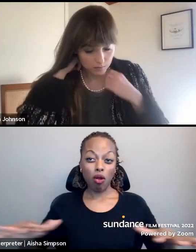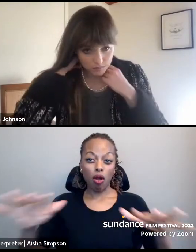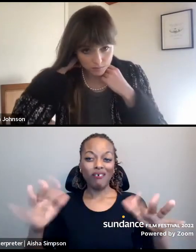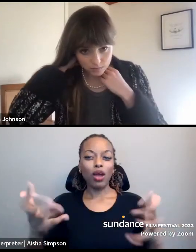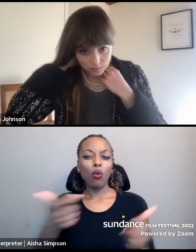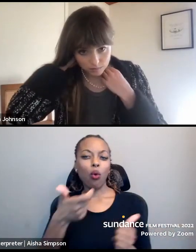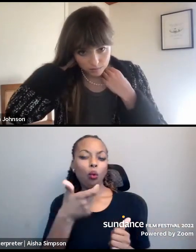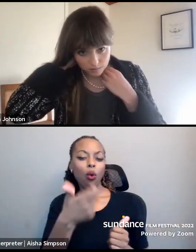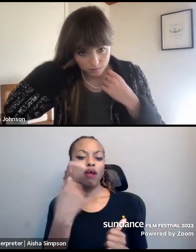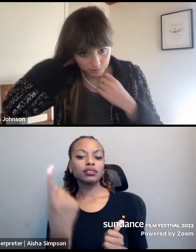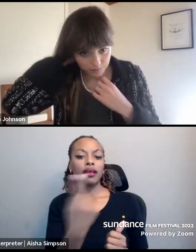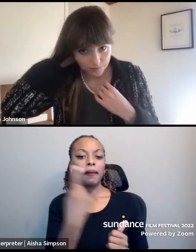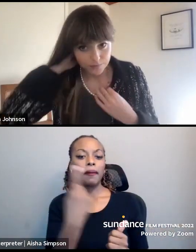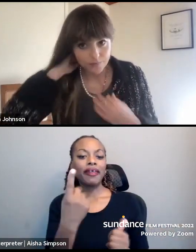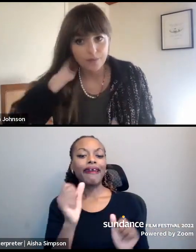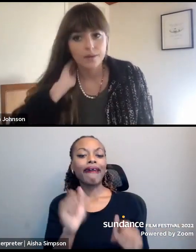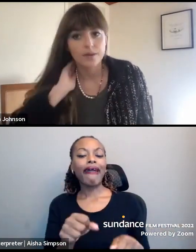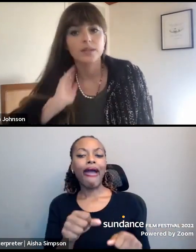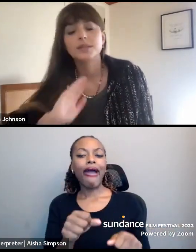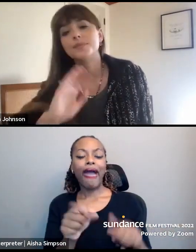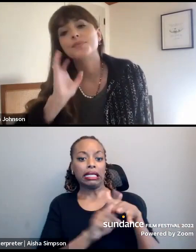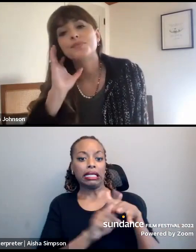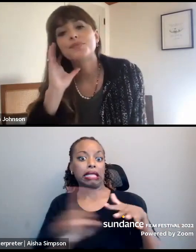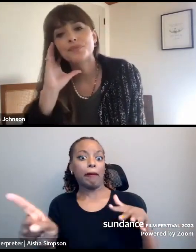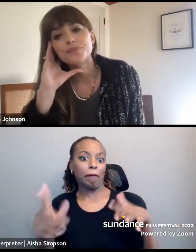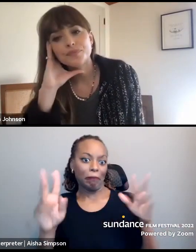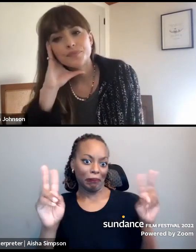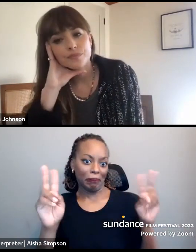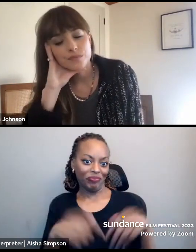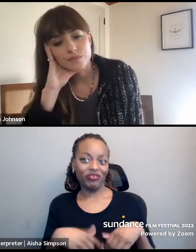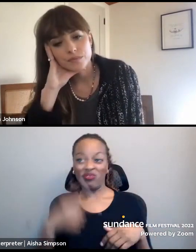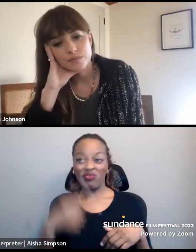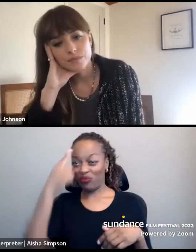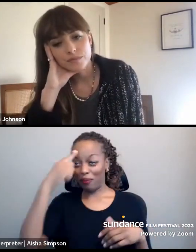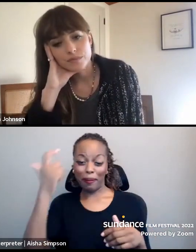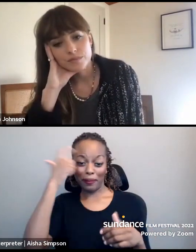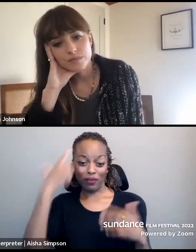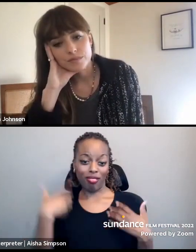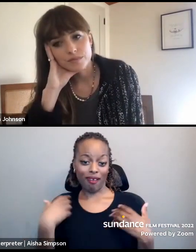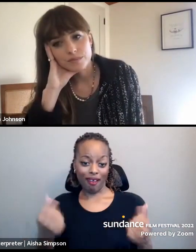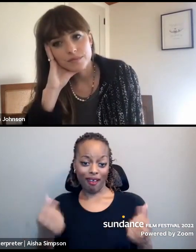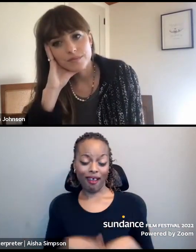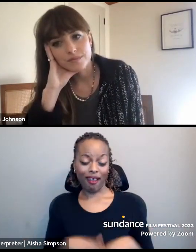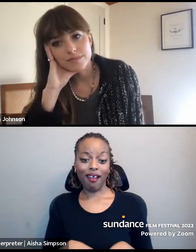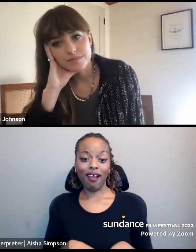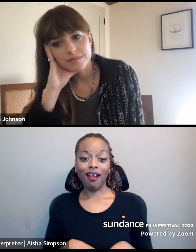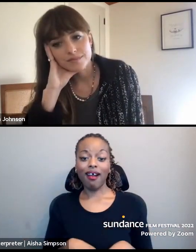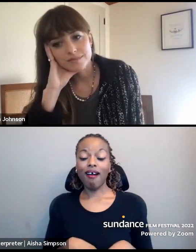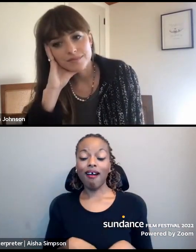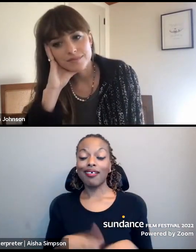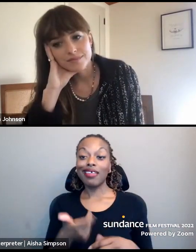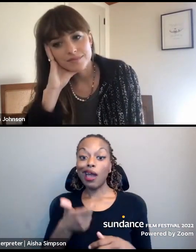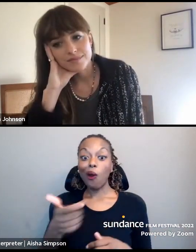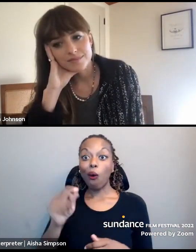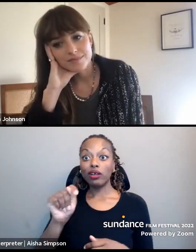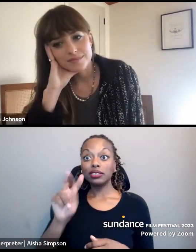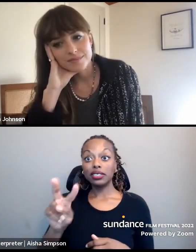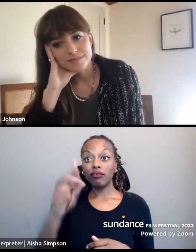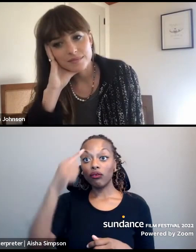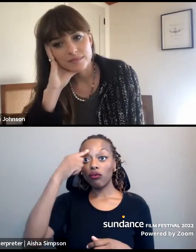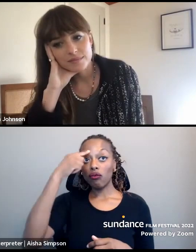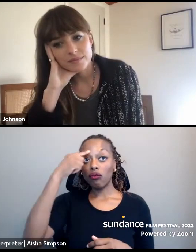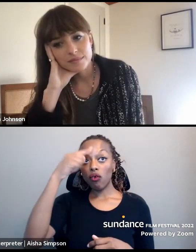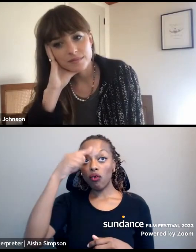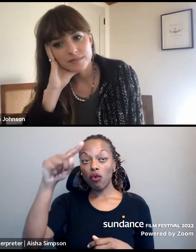allow me to escape from mental health. Like I usually go to TV, run to viewing something as a place to just